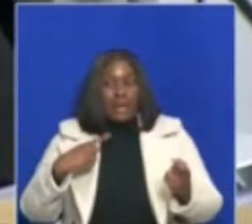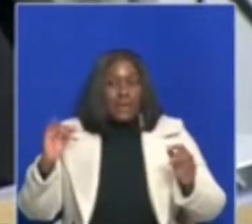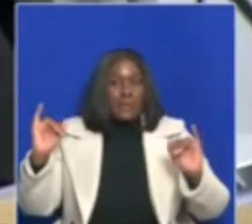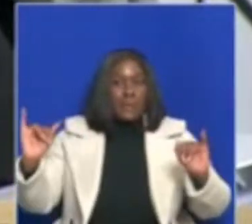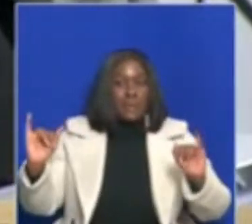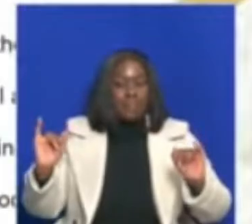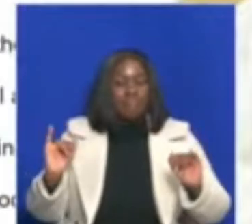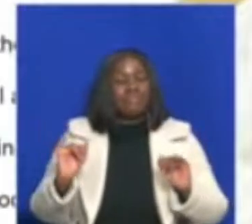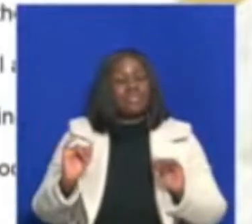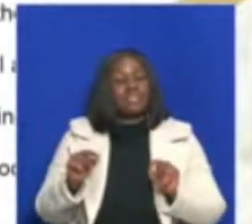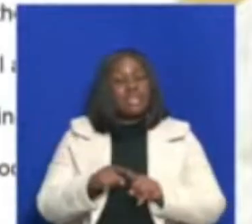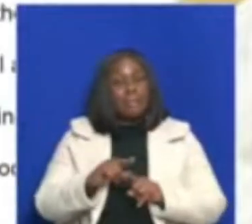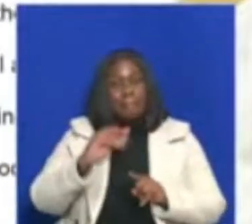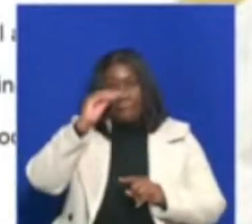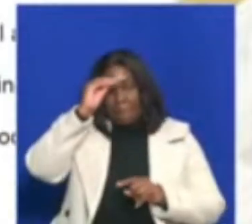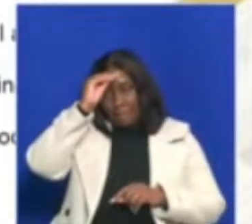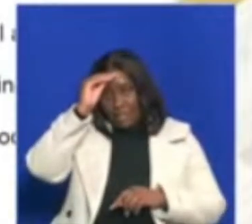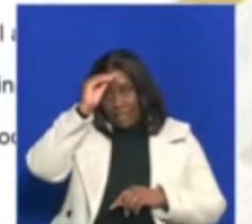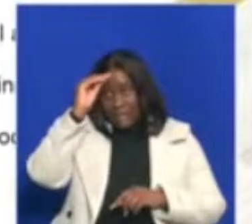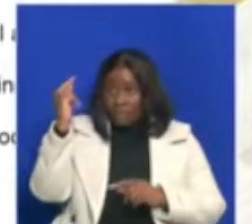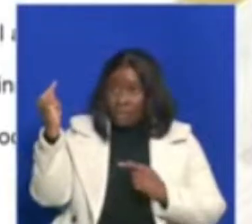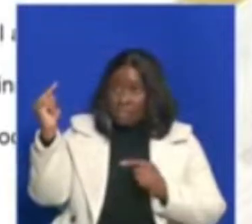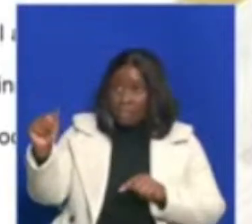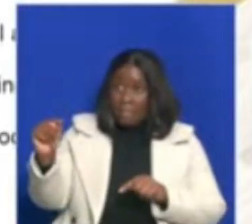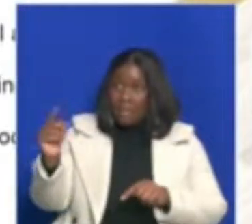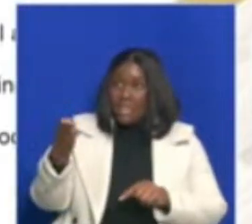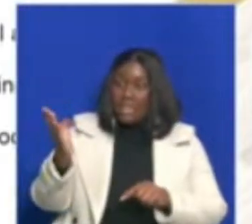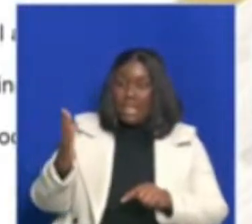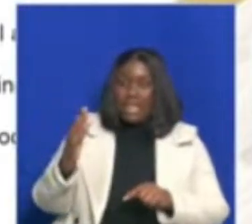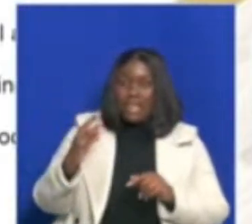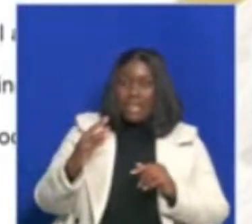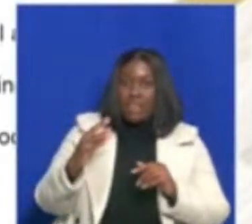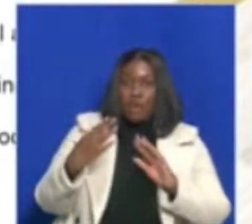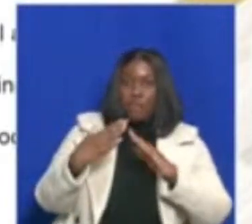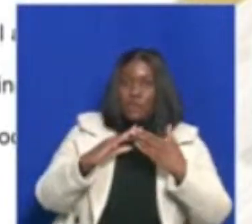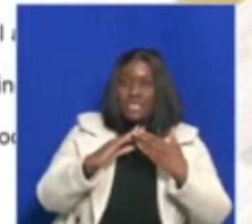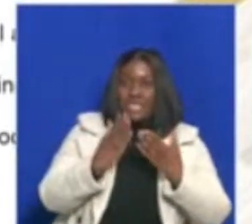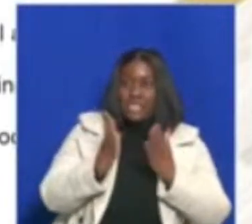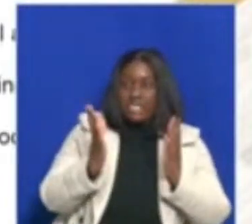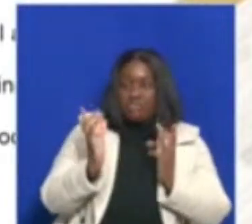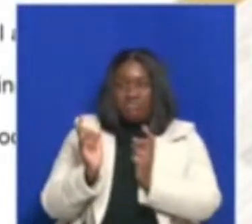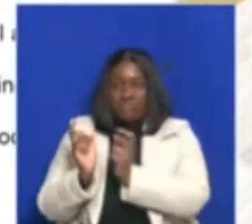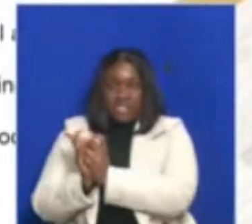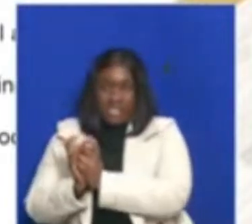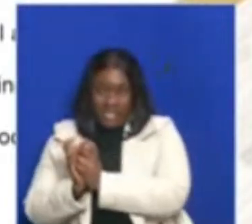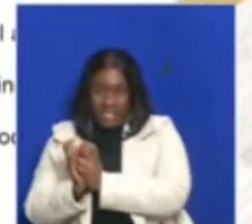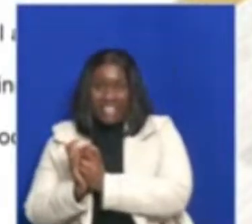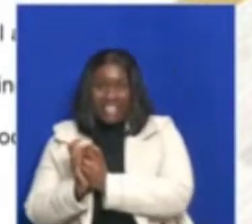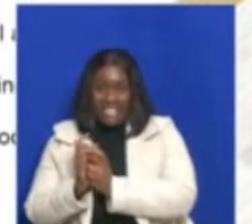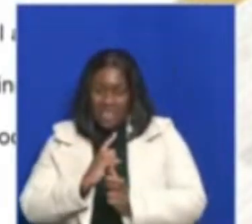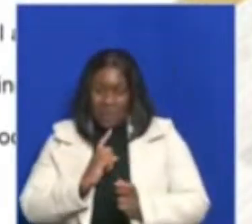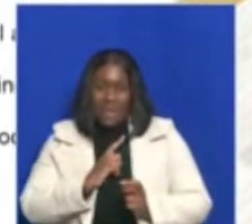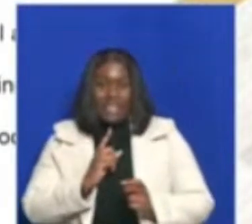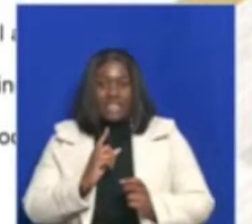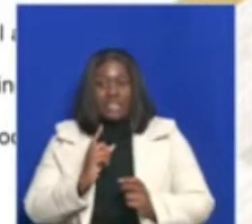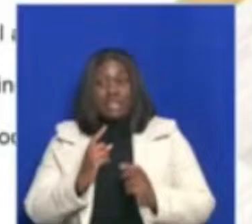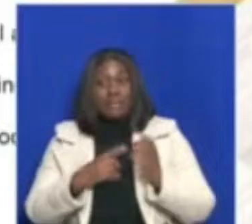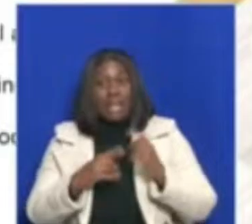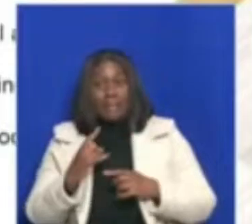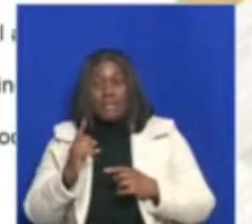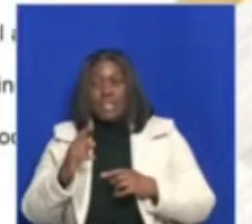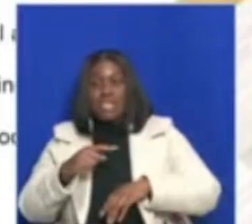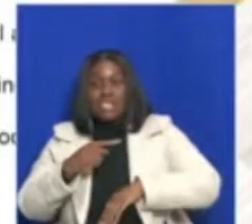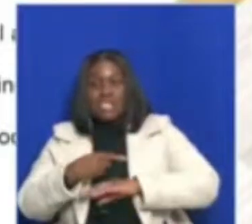under attack by the members of the public, these scenes are attended on the day of the postmortem. So if the scene